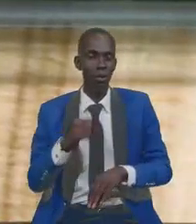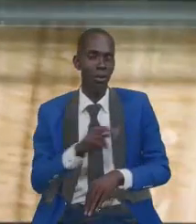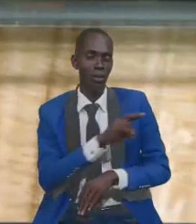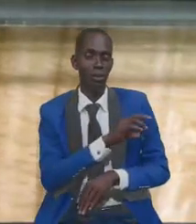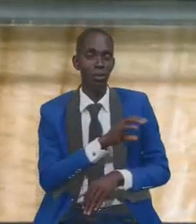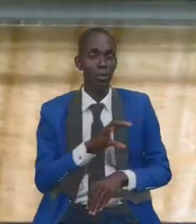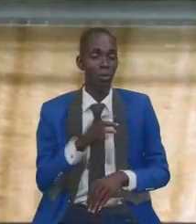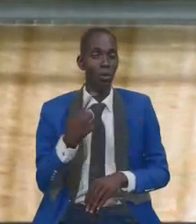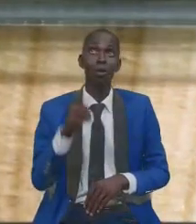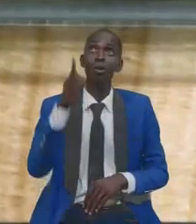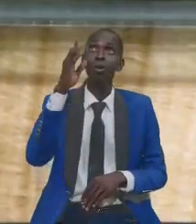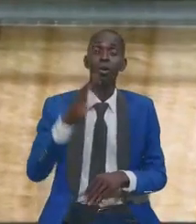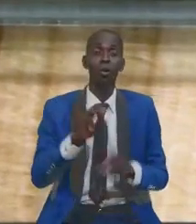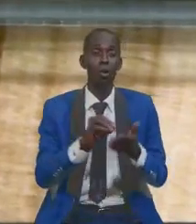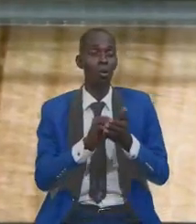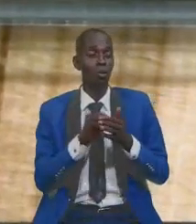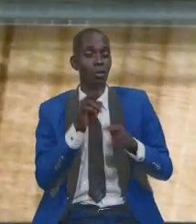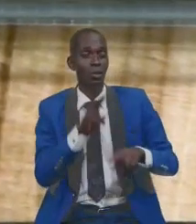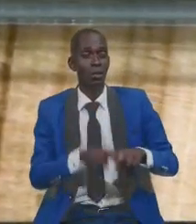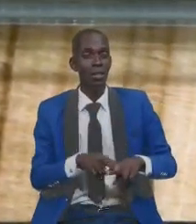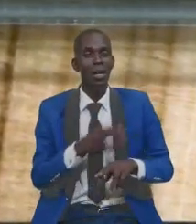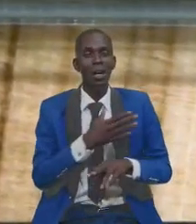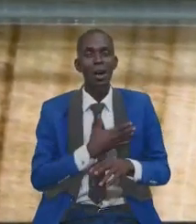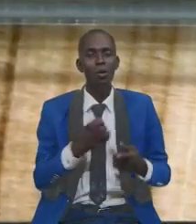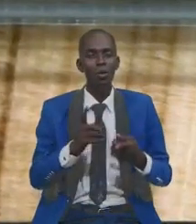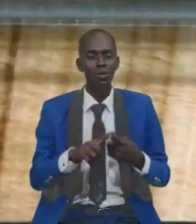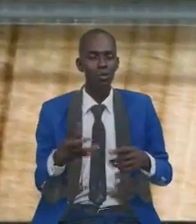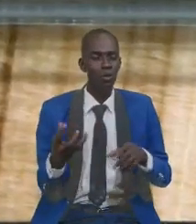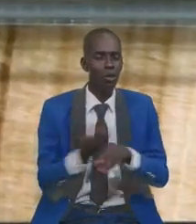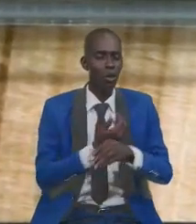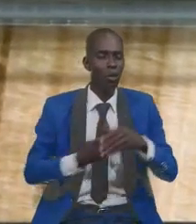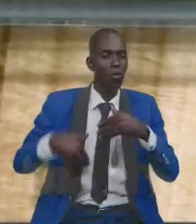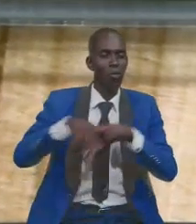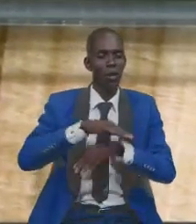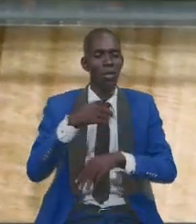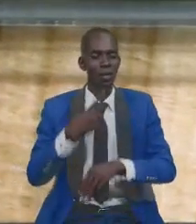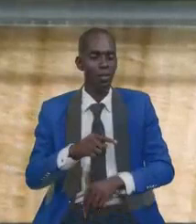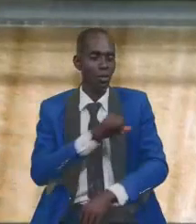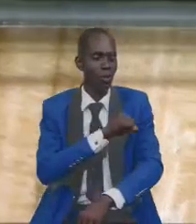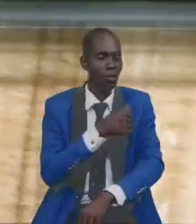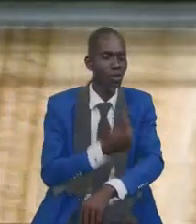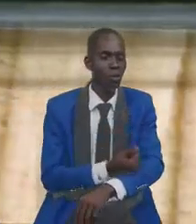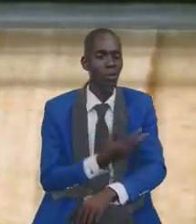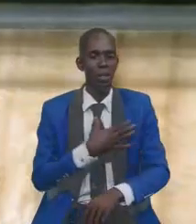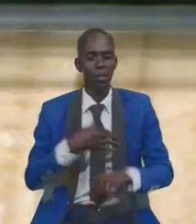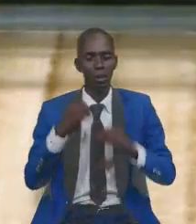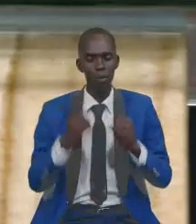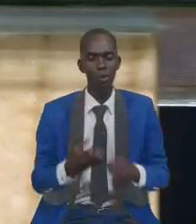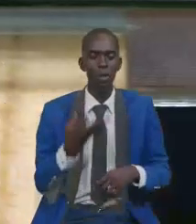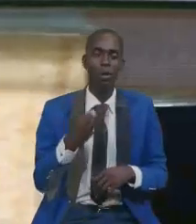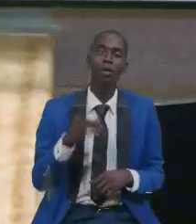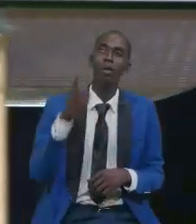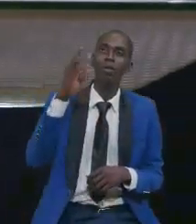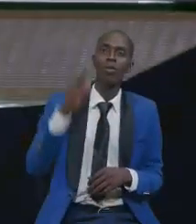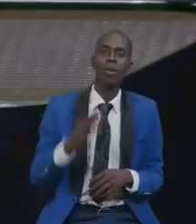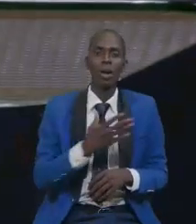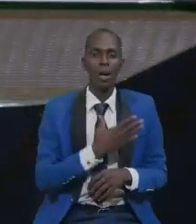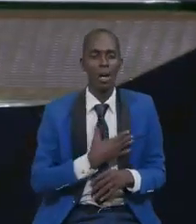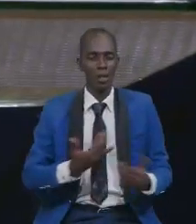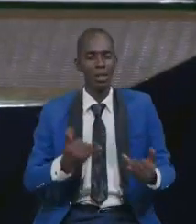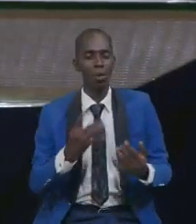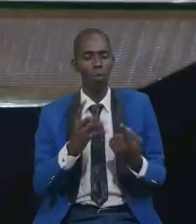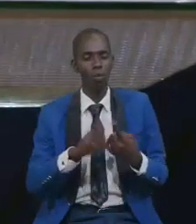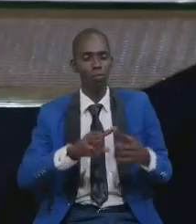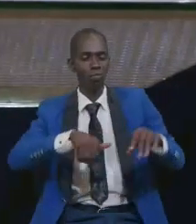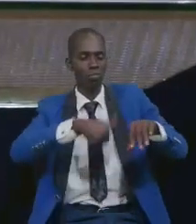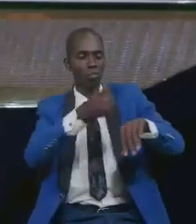other people. They want to take the authority of God, the power of God away from other people, and they want to set themselves